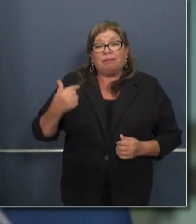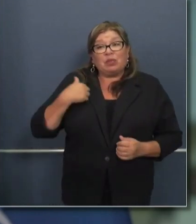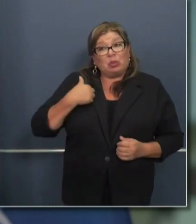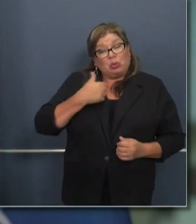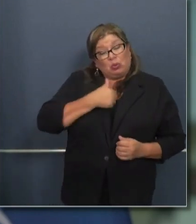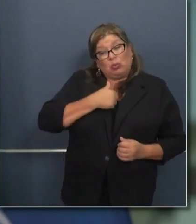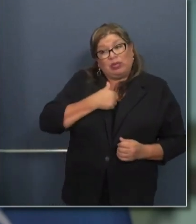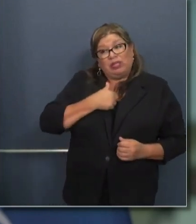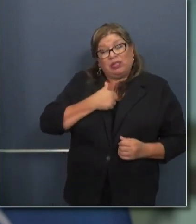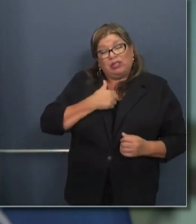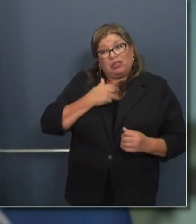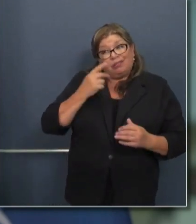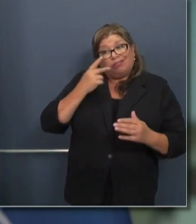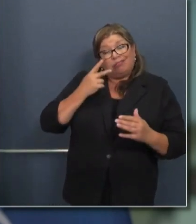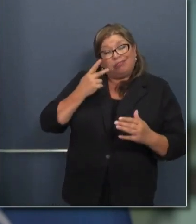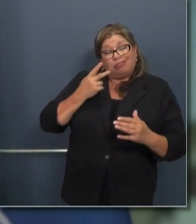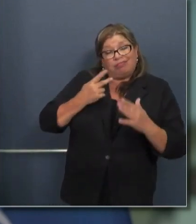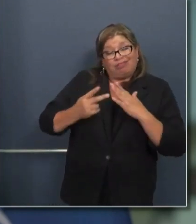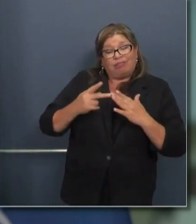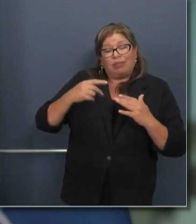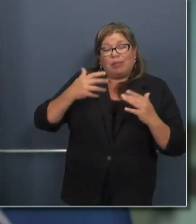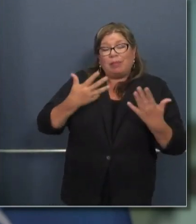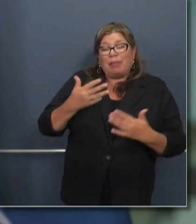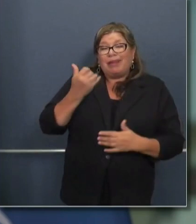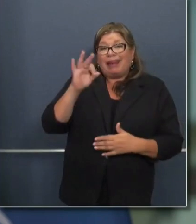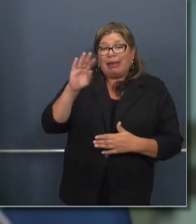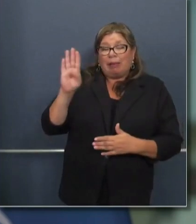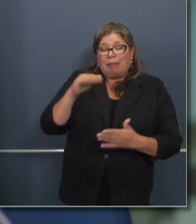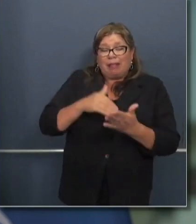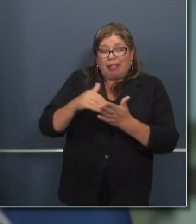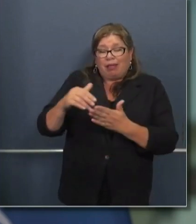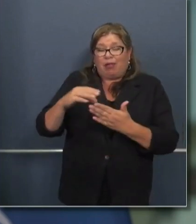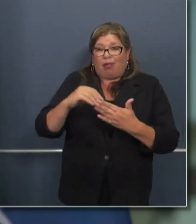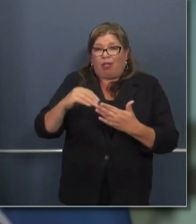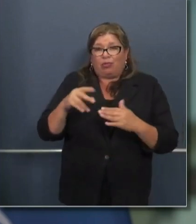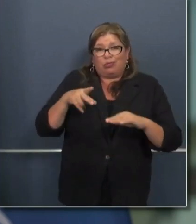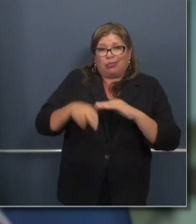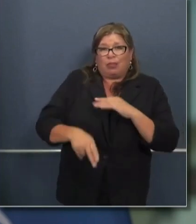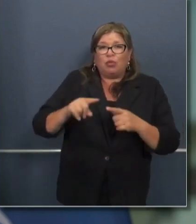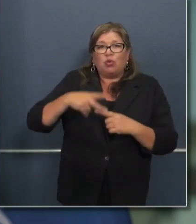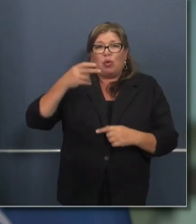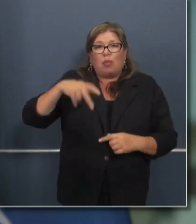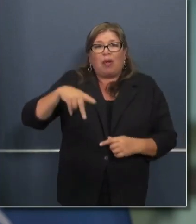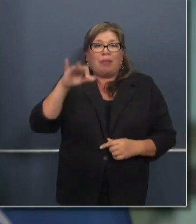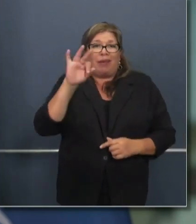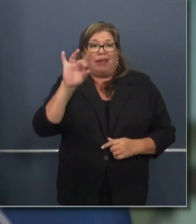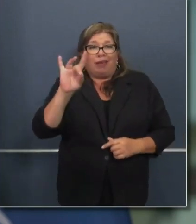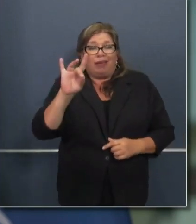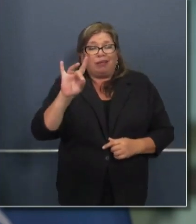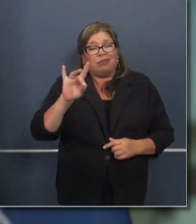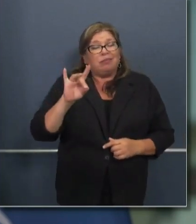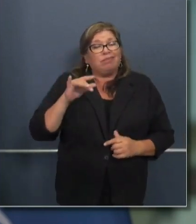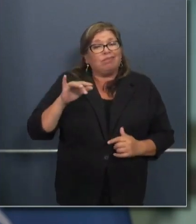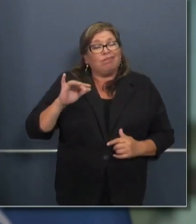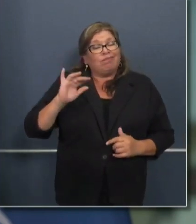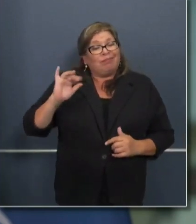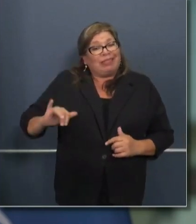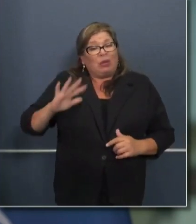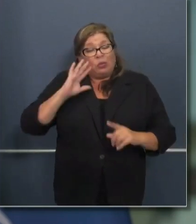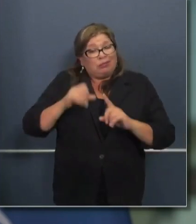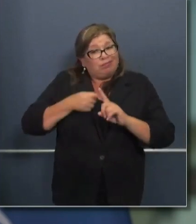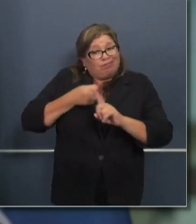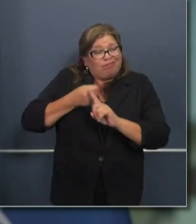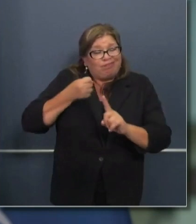we refer to in California, our Prop 98 funding requirement. That was the magnitude of the shortfall that impacted